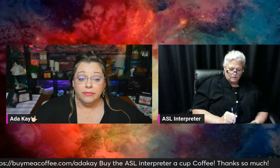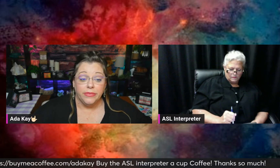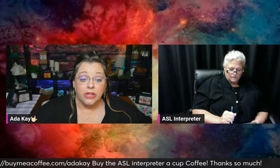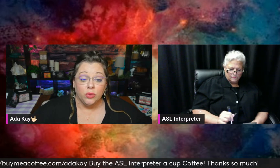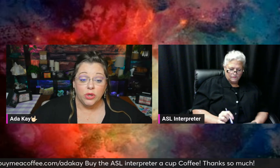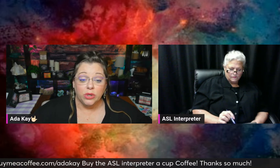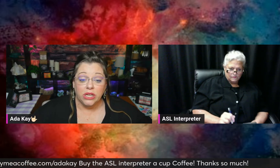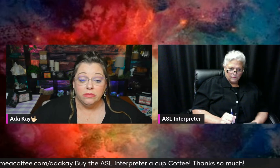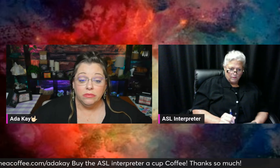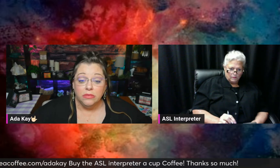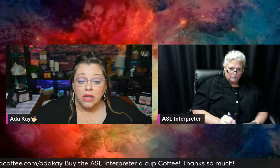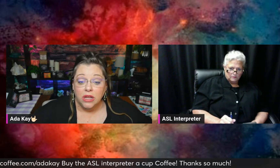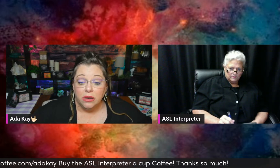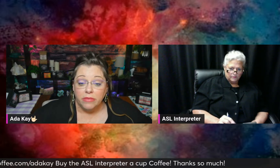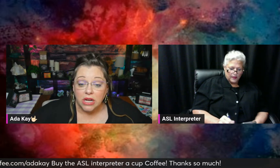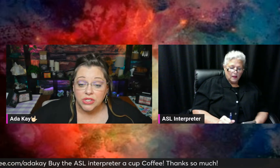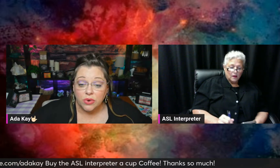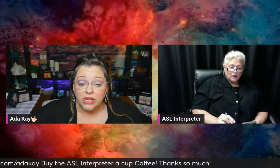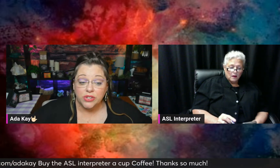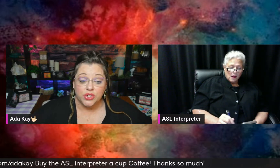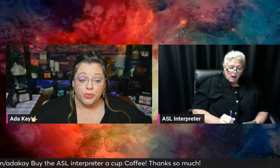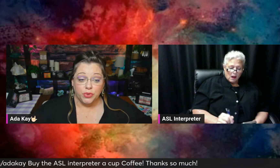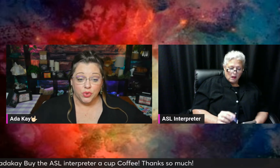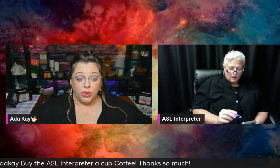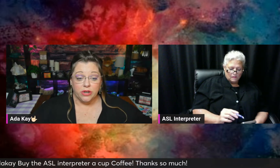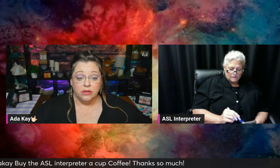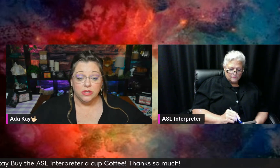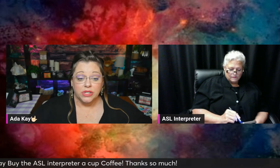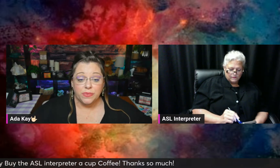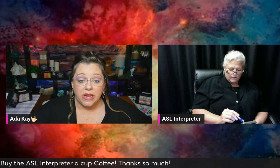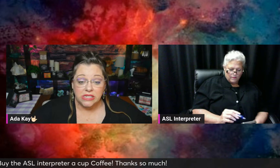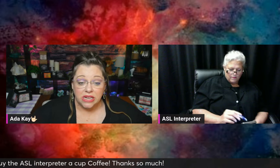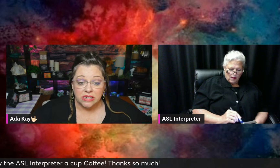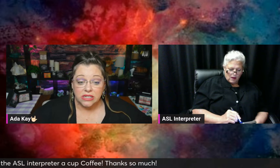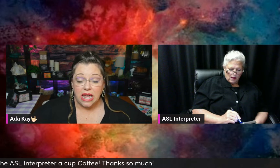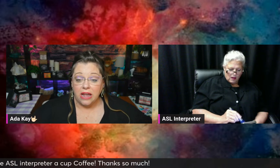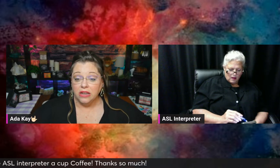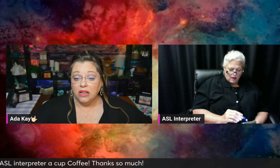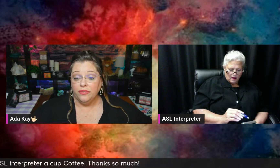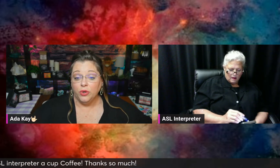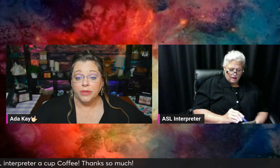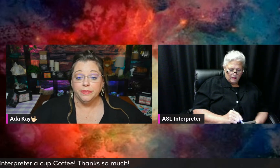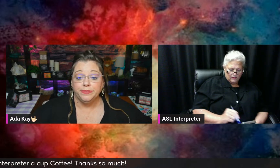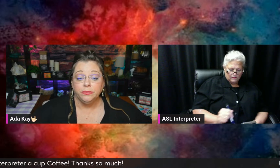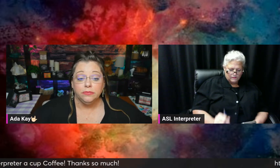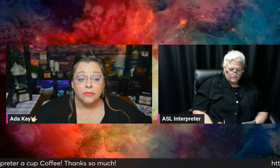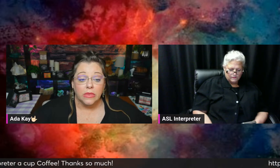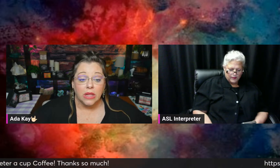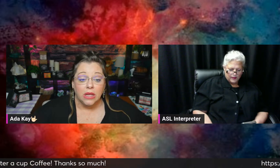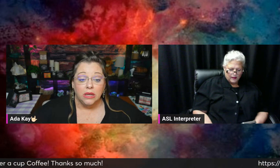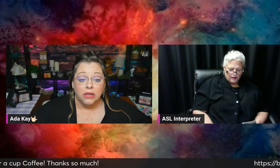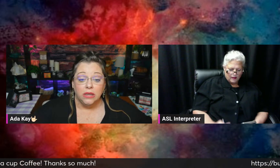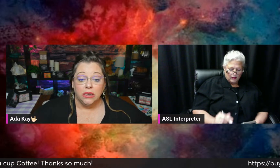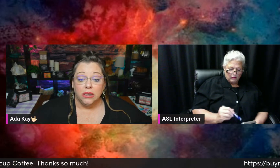Okay, here we go again. Musk threatens to pull Twitter, SpaceX out of California.